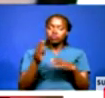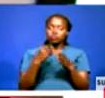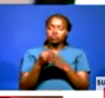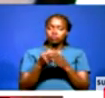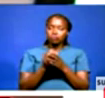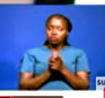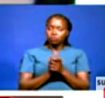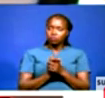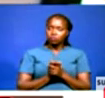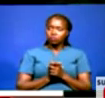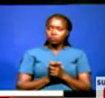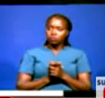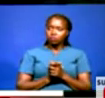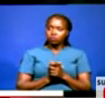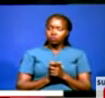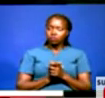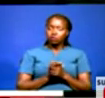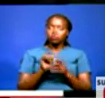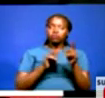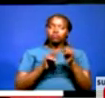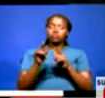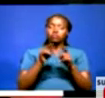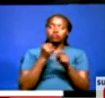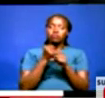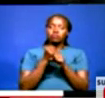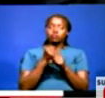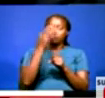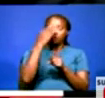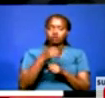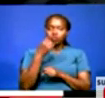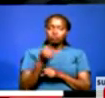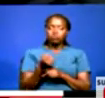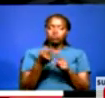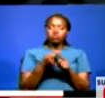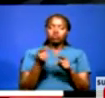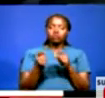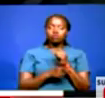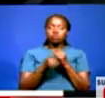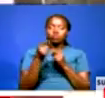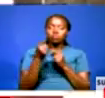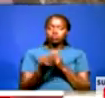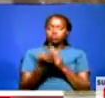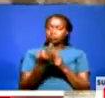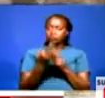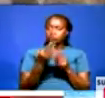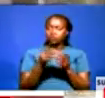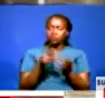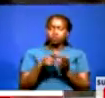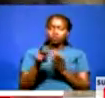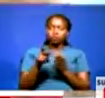non-existent staff. Migration will be done in five phases, starting from next month, in which a unique payroll will